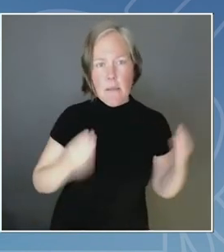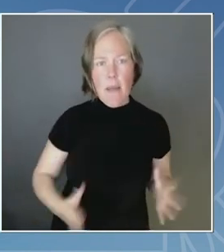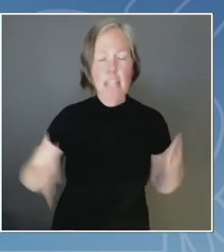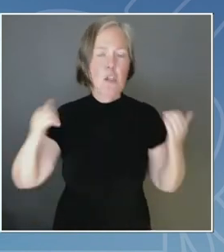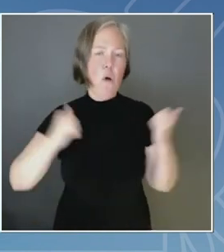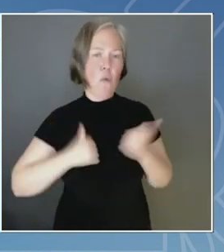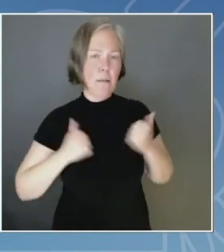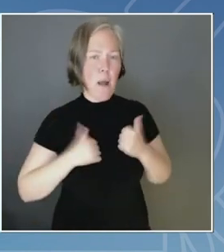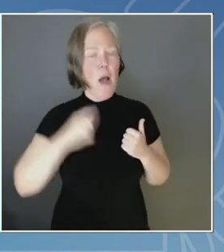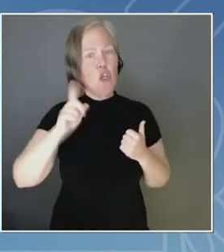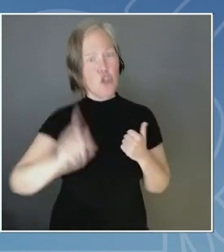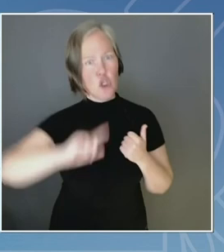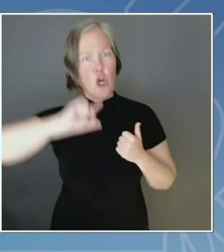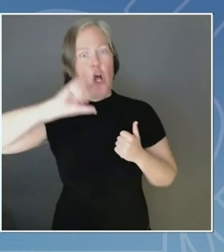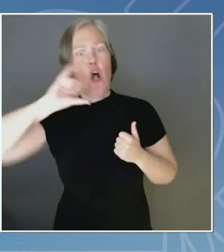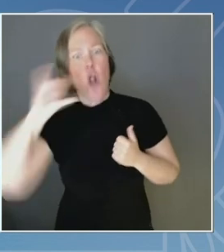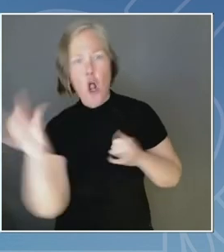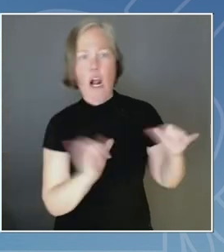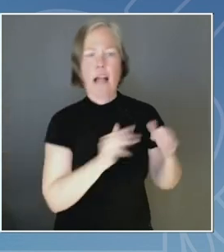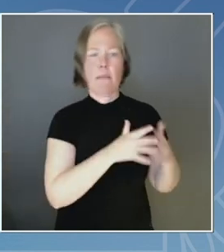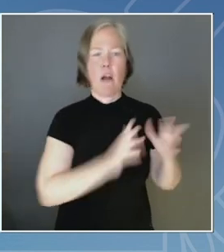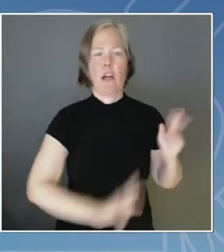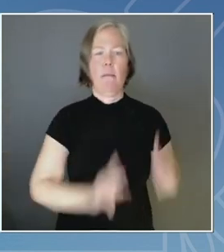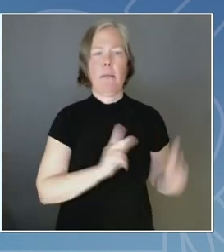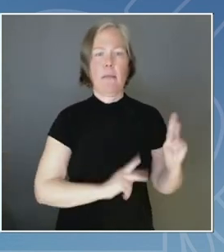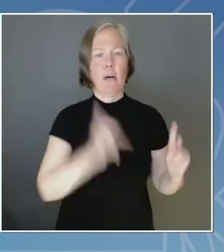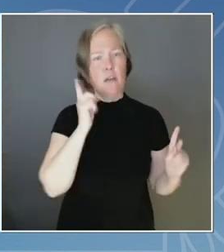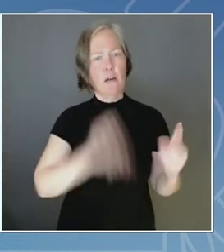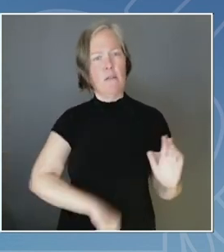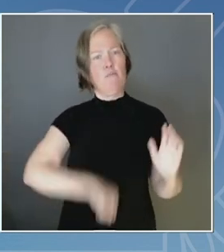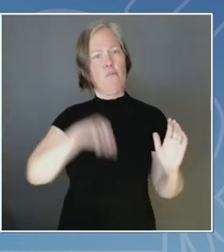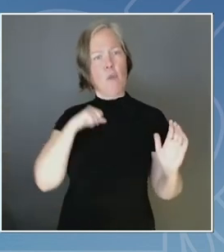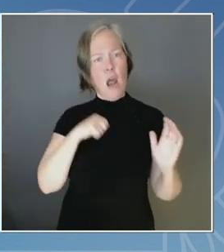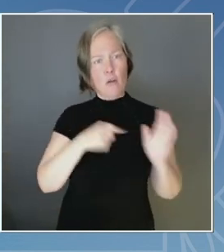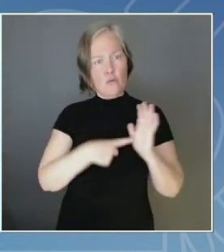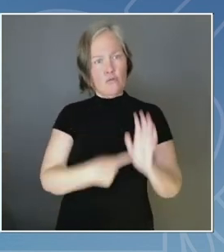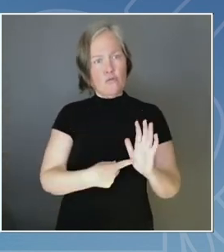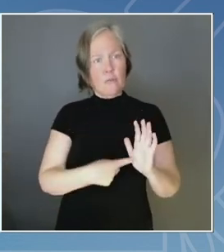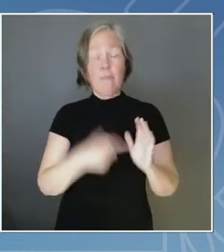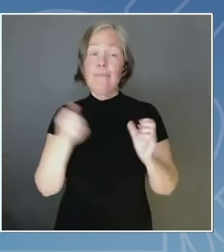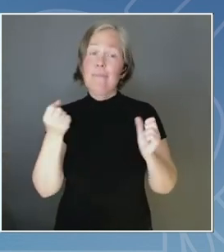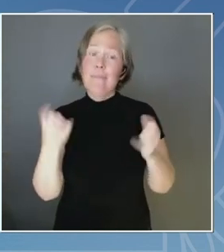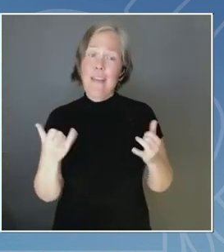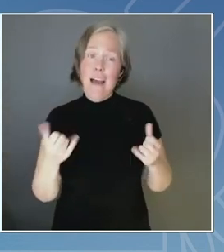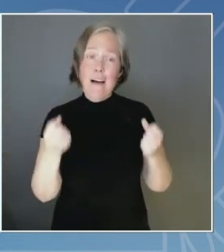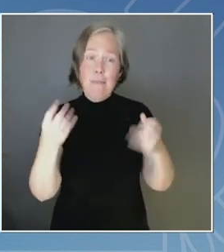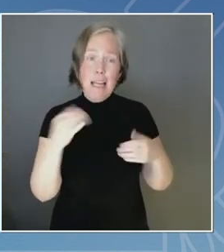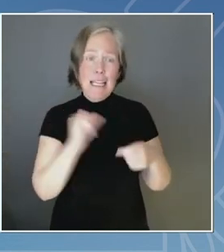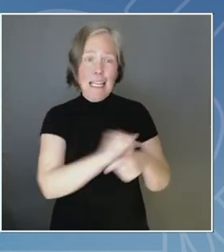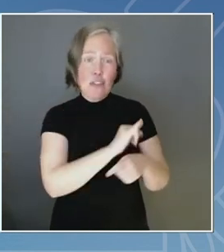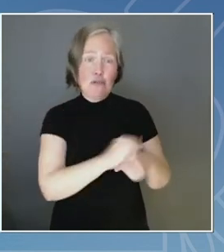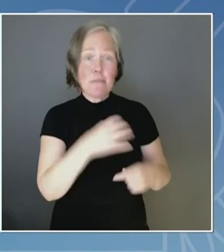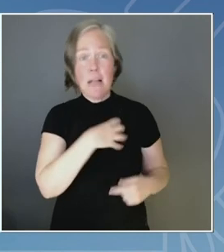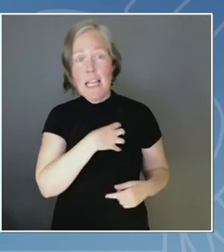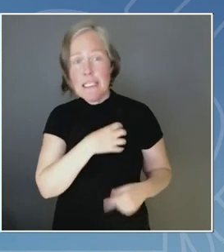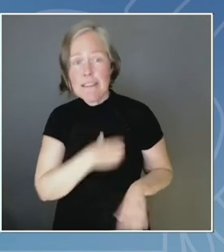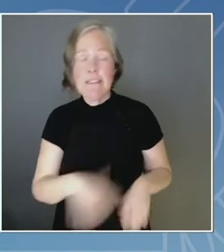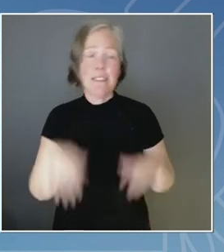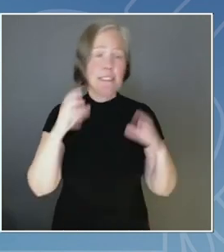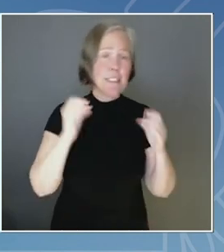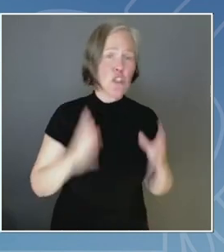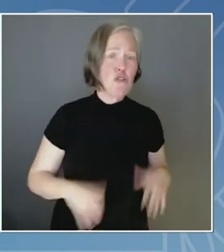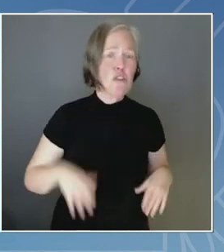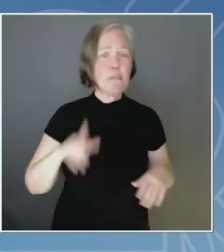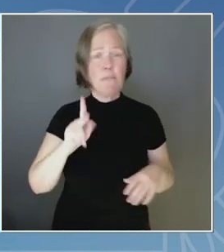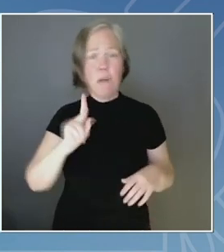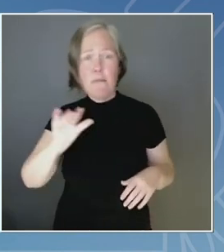because that is who we are. I'm proud to see it now in a lot of our industries in on the police, teachers, those in public